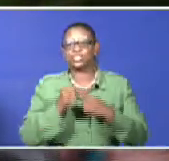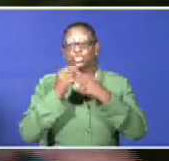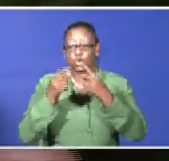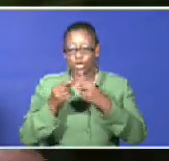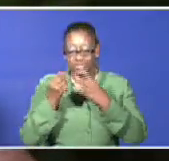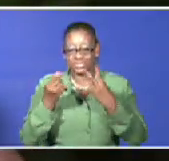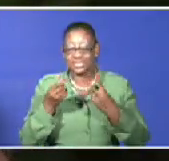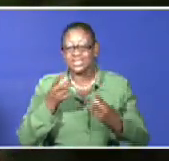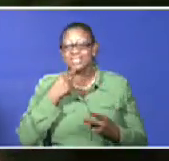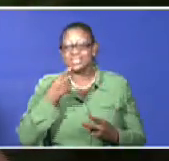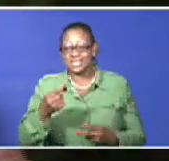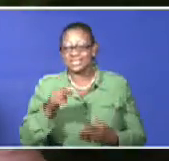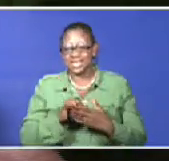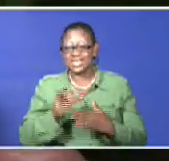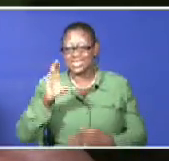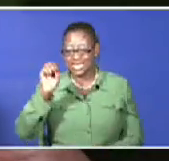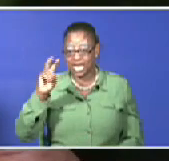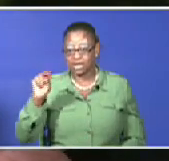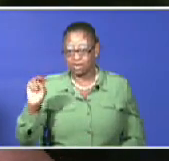second largest market.